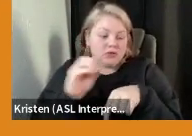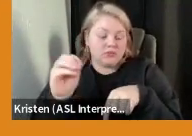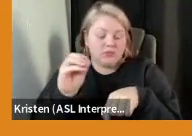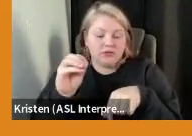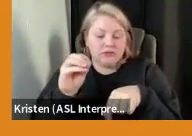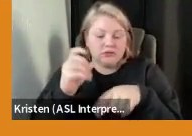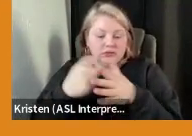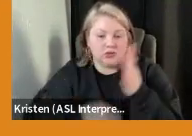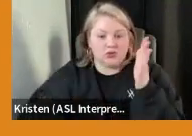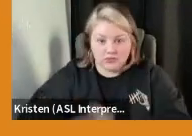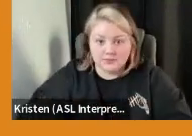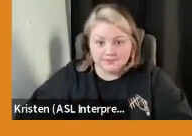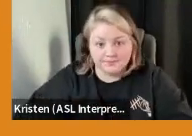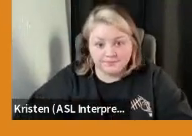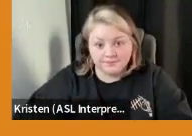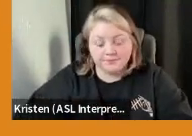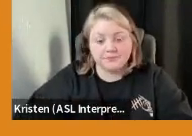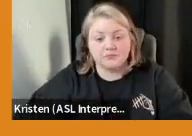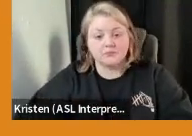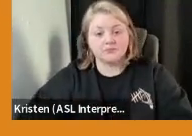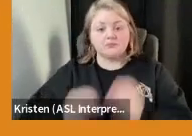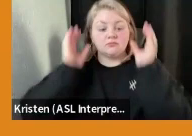expenses.